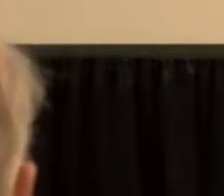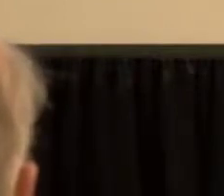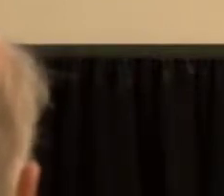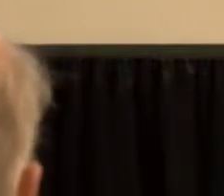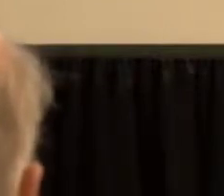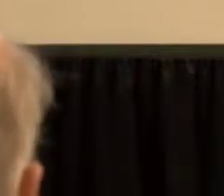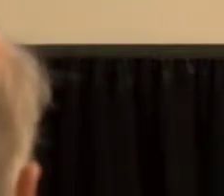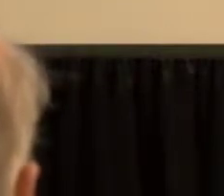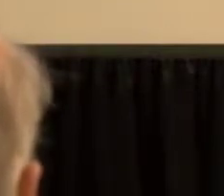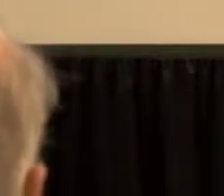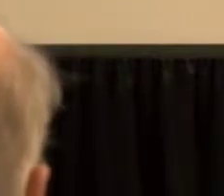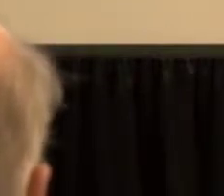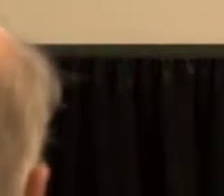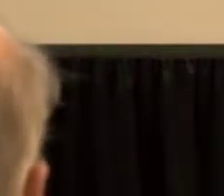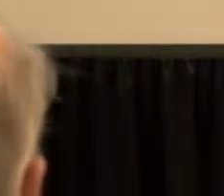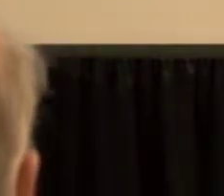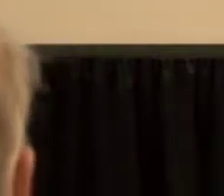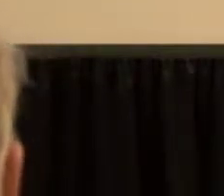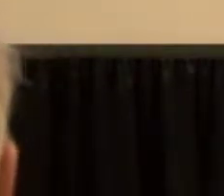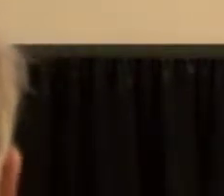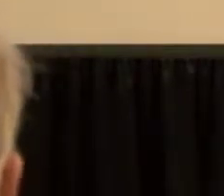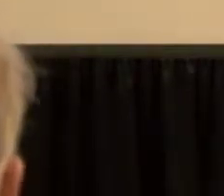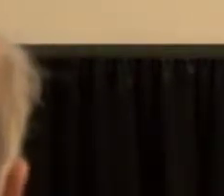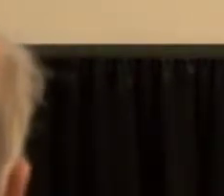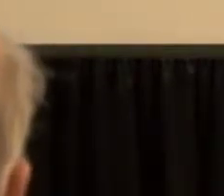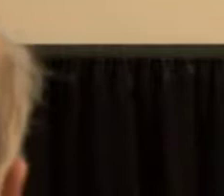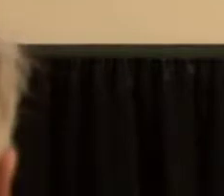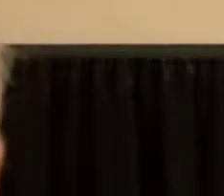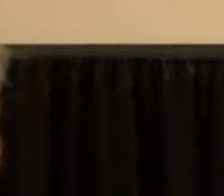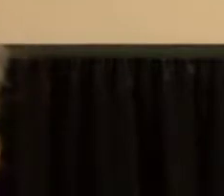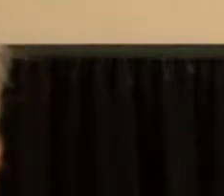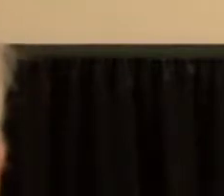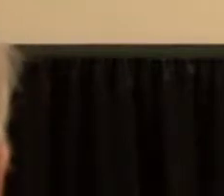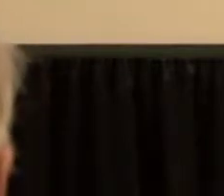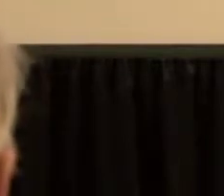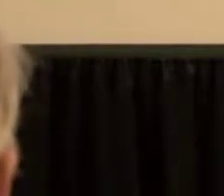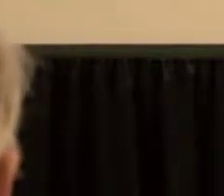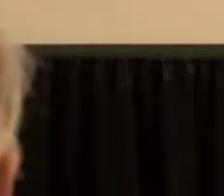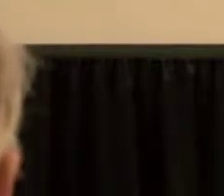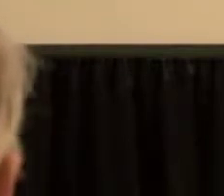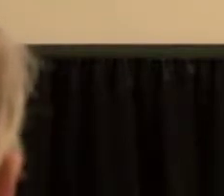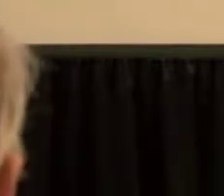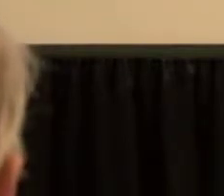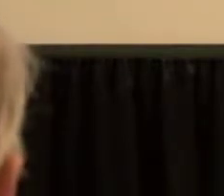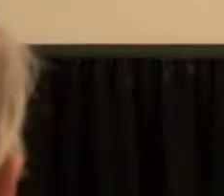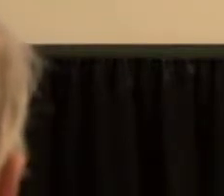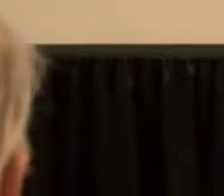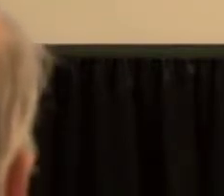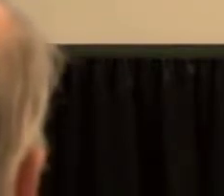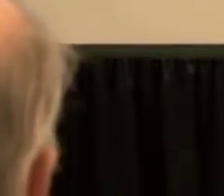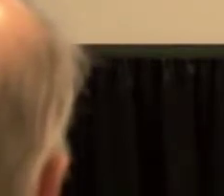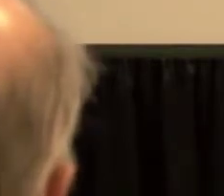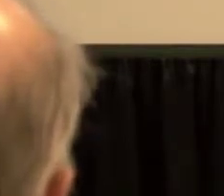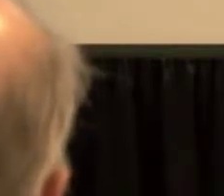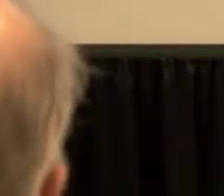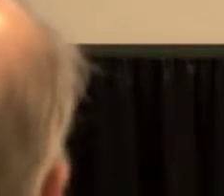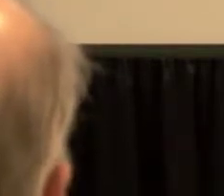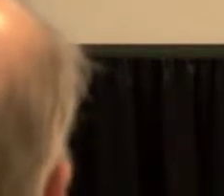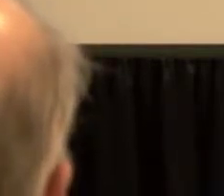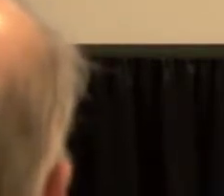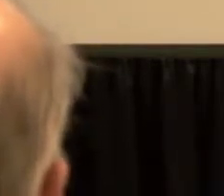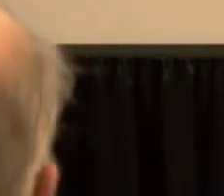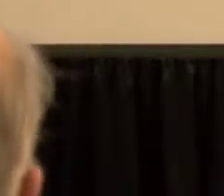identifying the tough kids. Some of this we've already gone through. So a tough kid is a student who